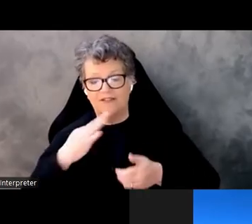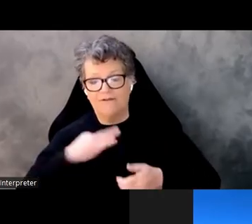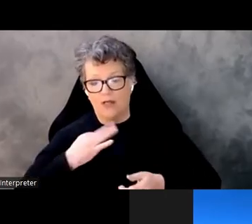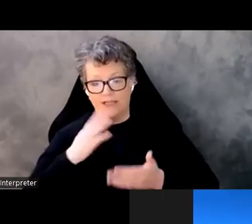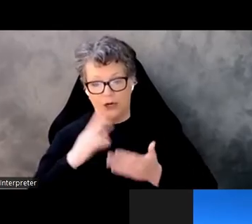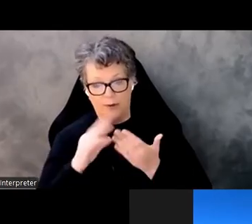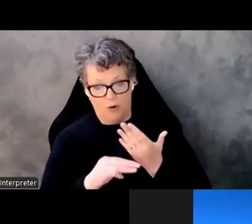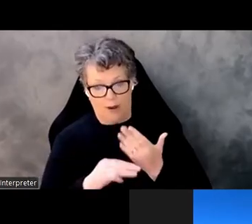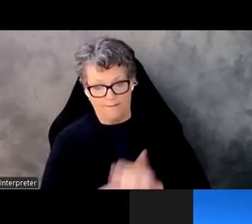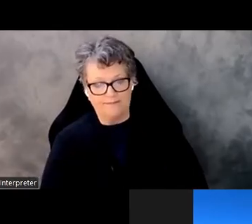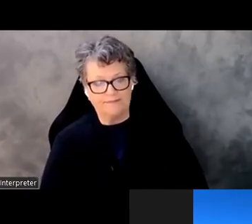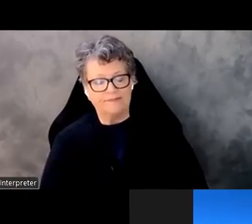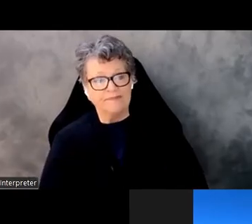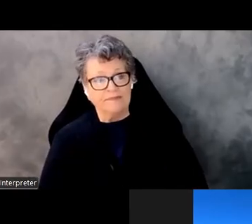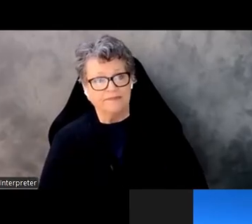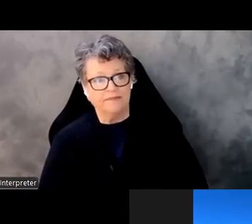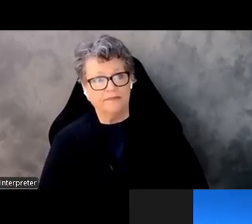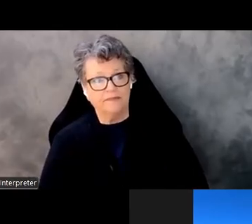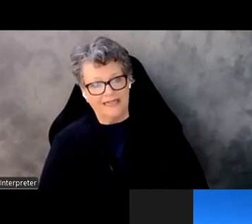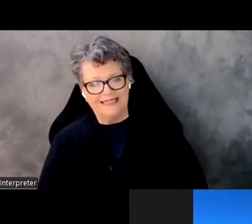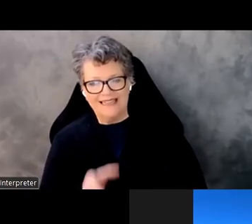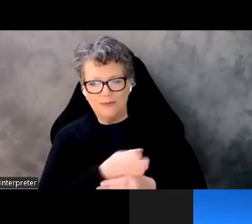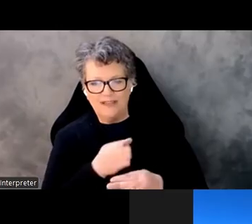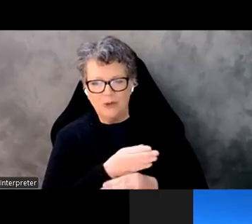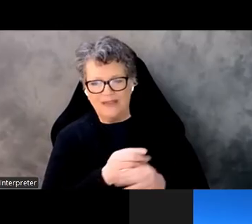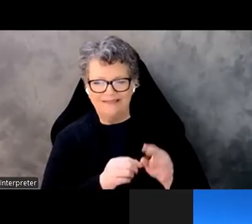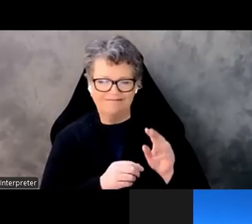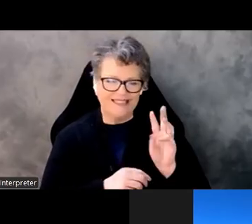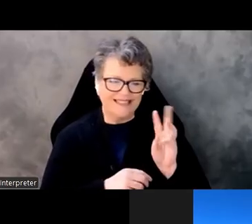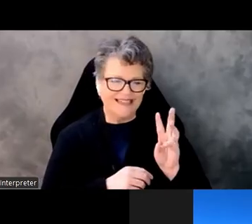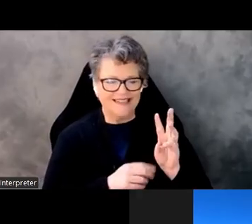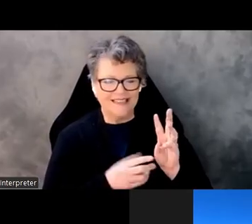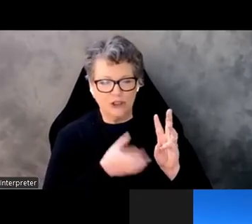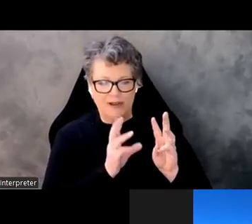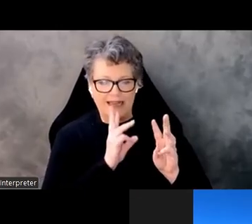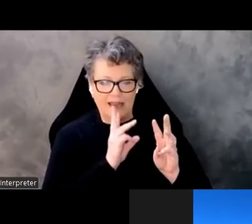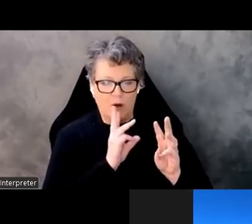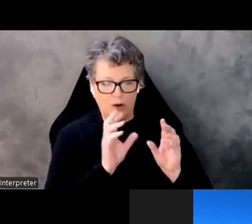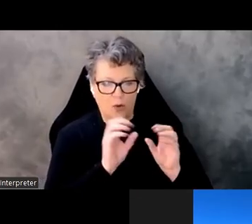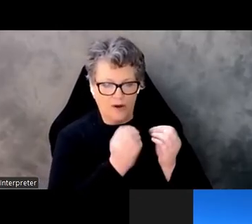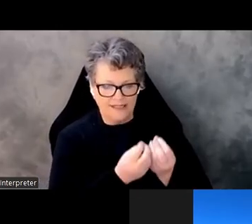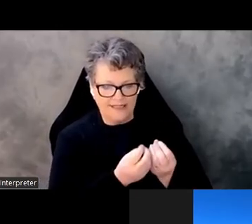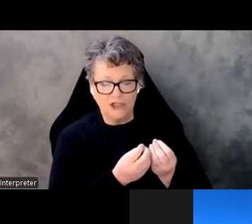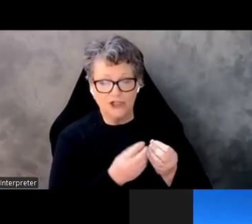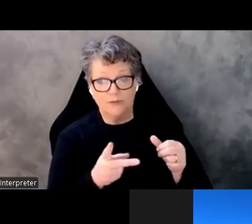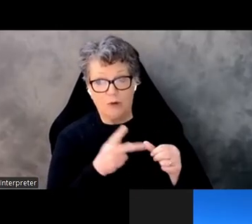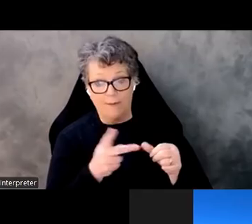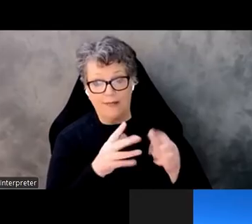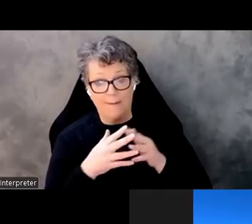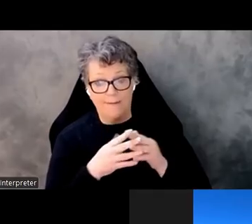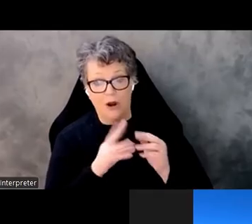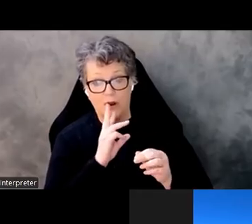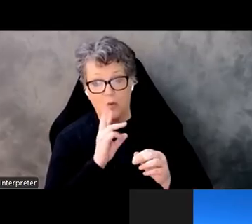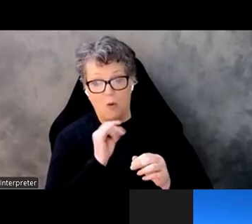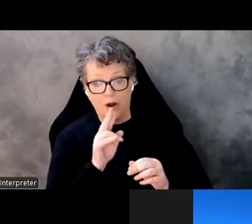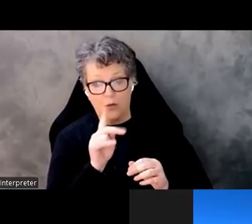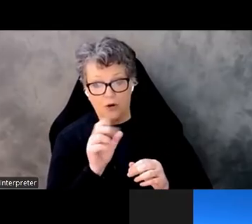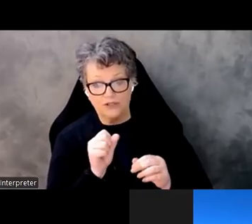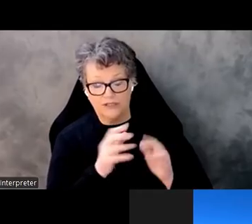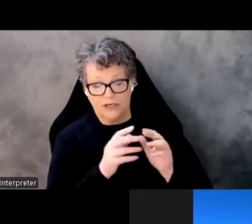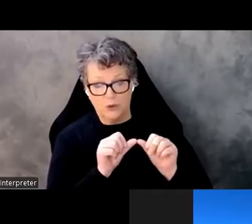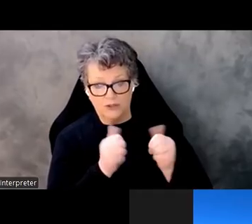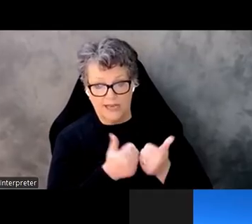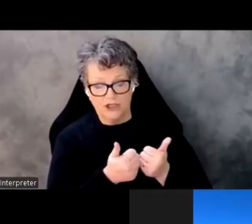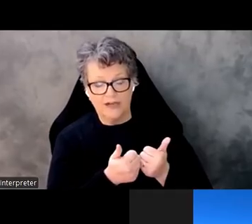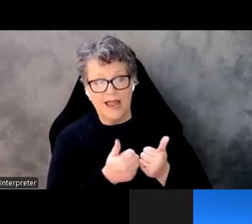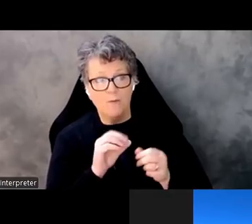program. It is kind of between 6 drinking water organizations, primarily the American Water Works Association, and